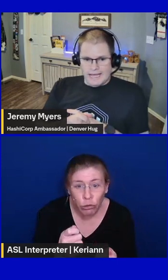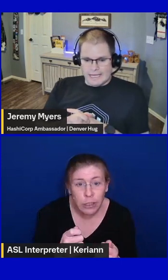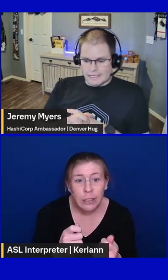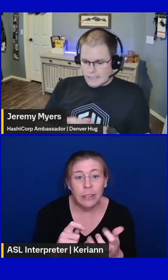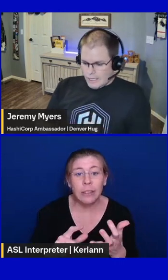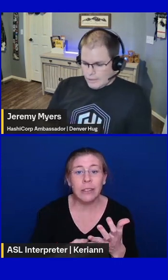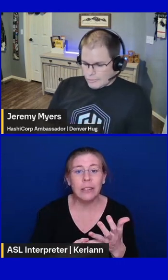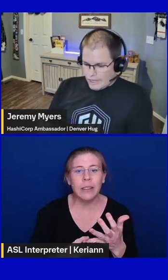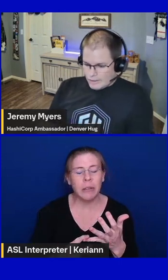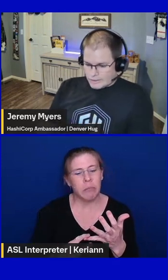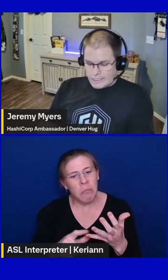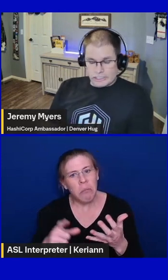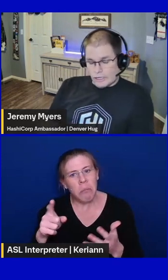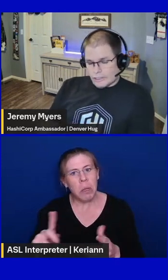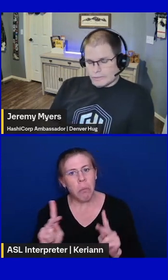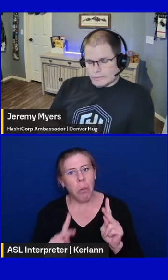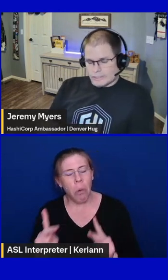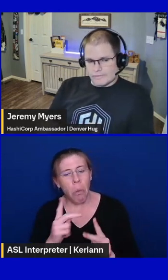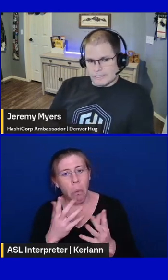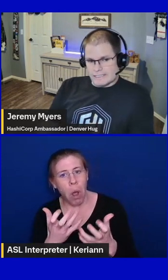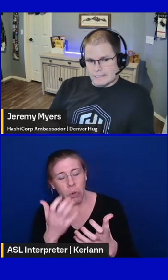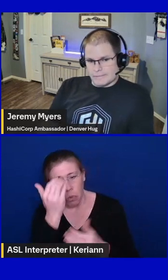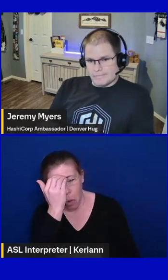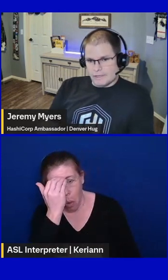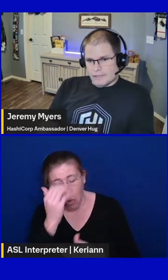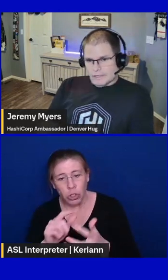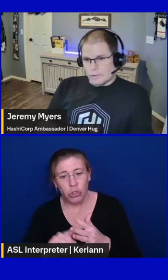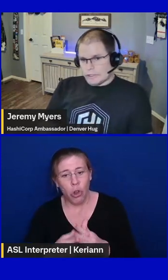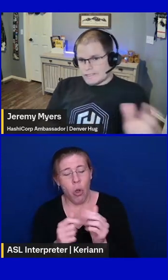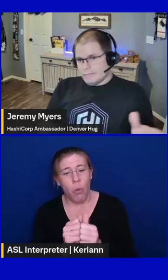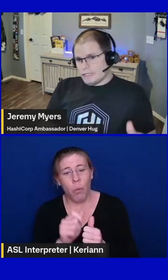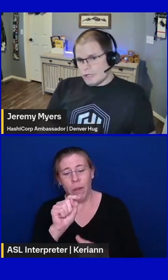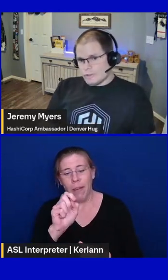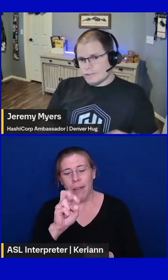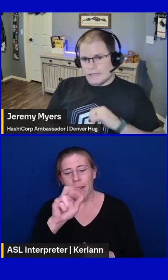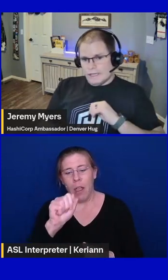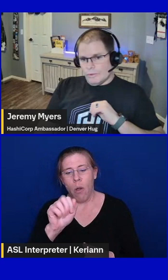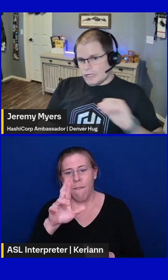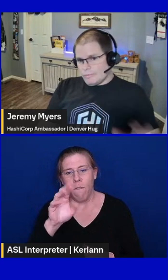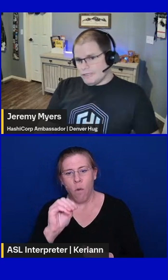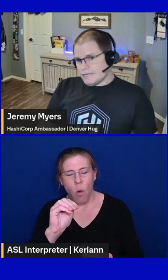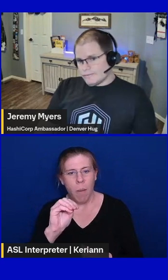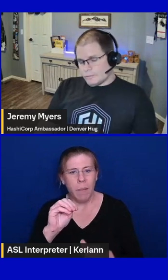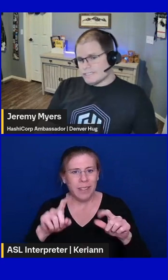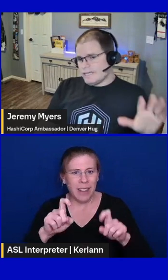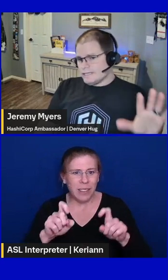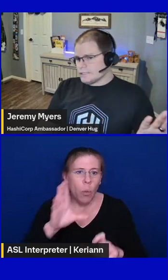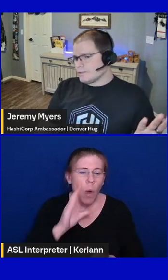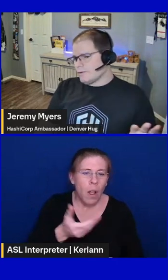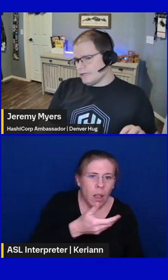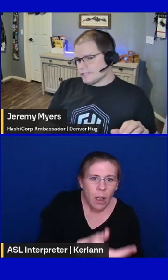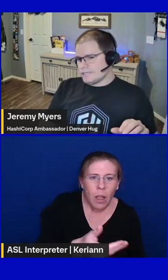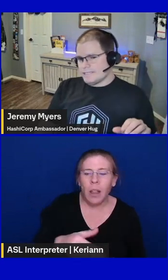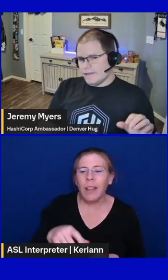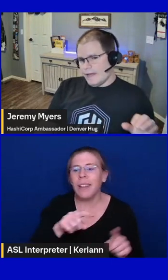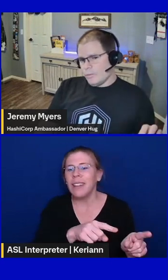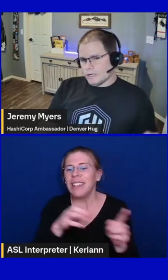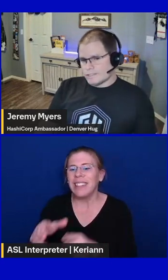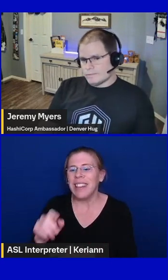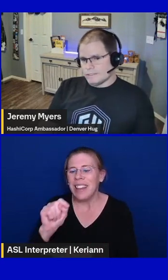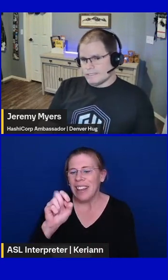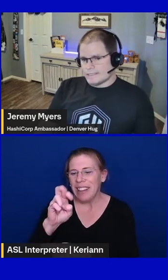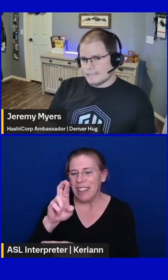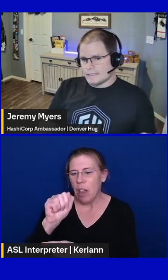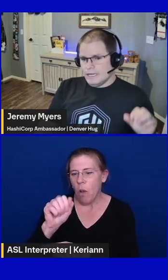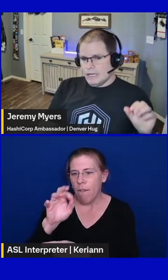folks had around getting started with Terraform testing. So we'll look at some intros. We'll jump into Terraform state just so everybody understands how